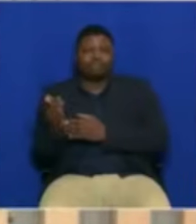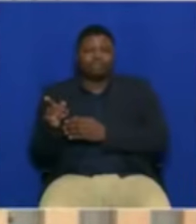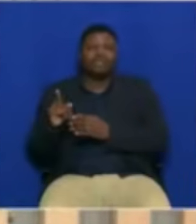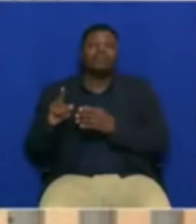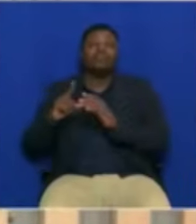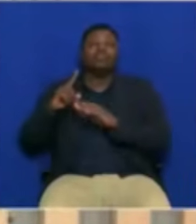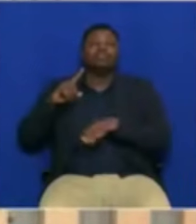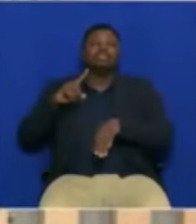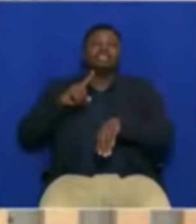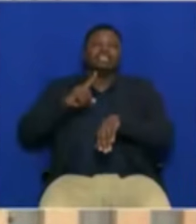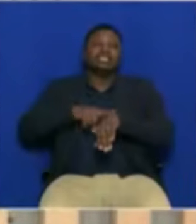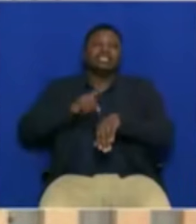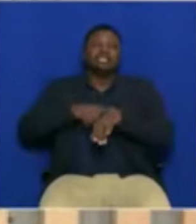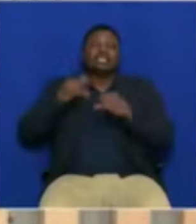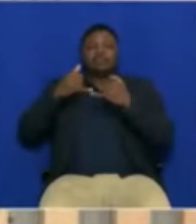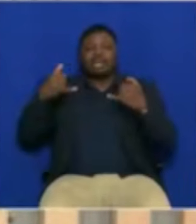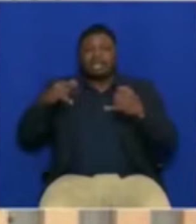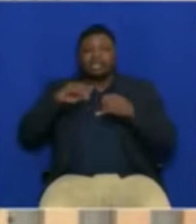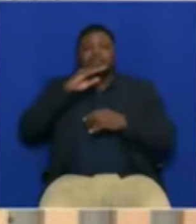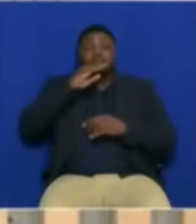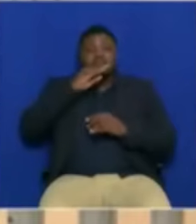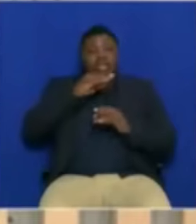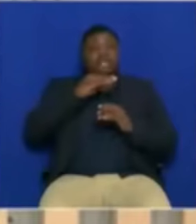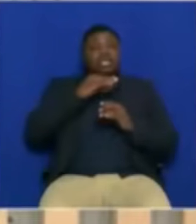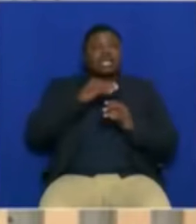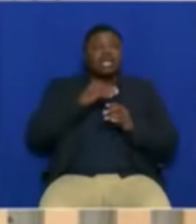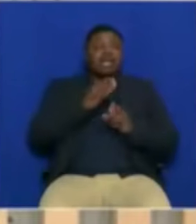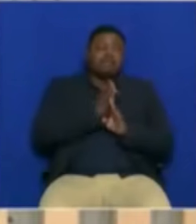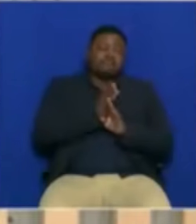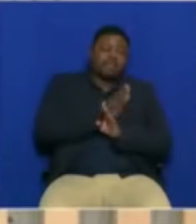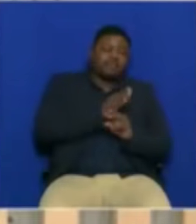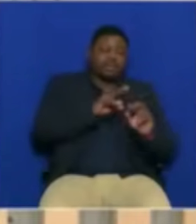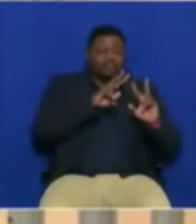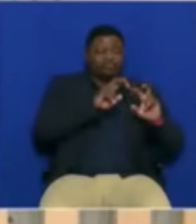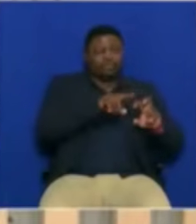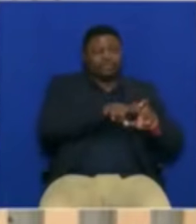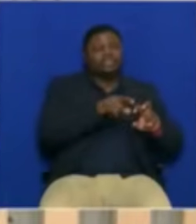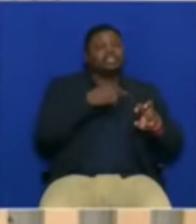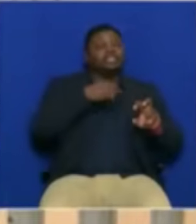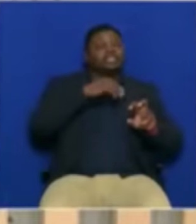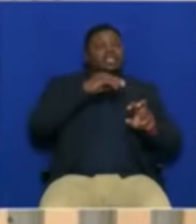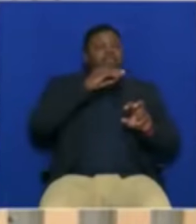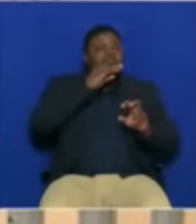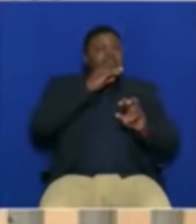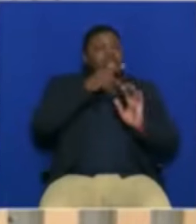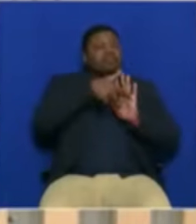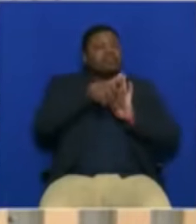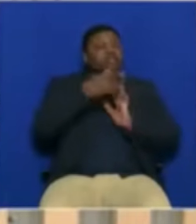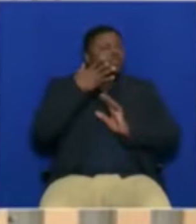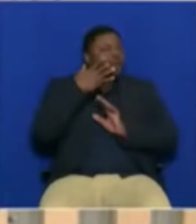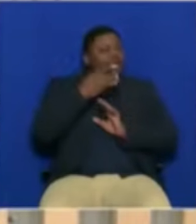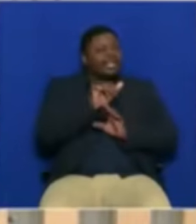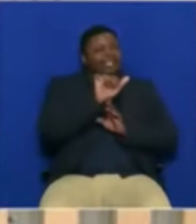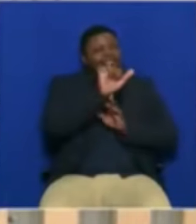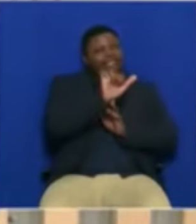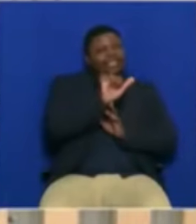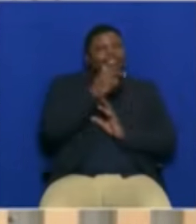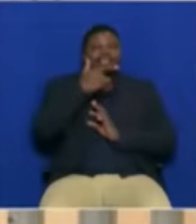December. You are briefed 6 or 7 or shortly thereafter. Yes.